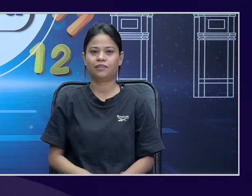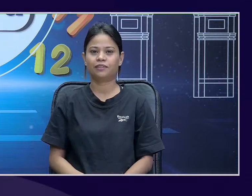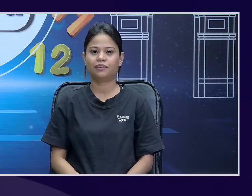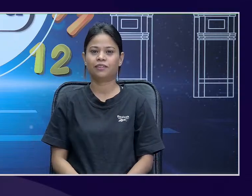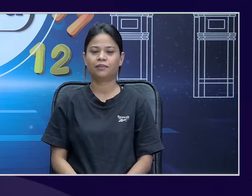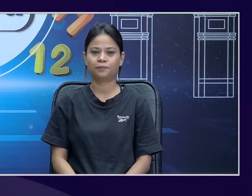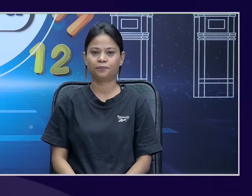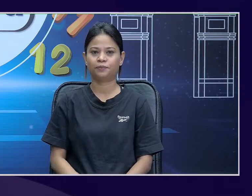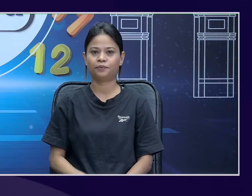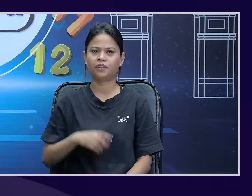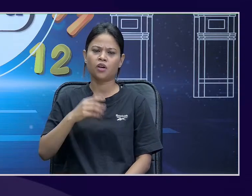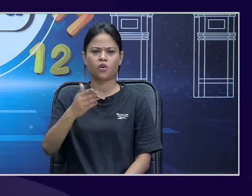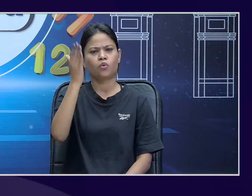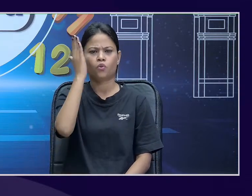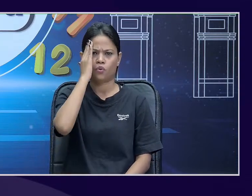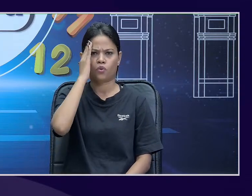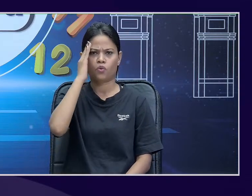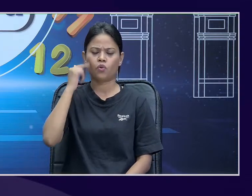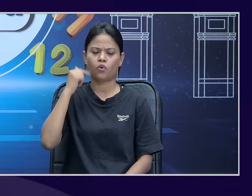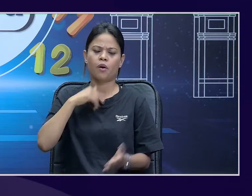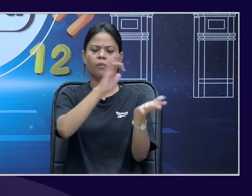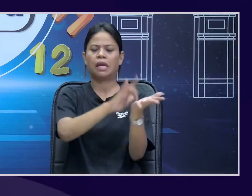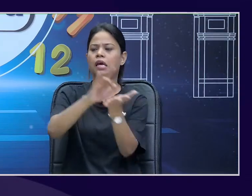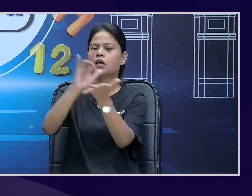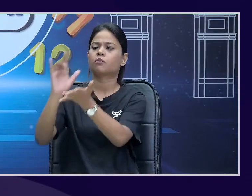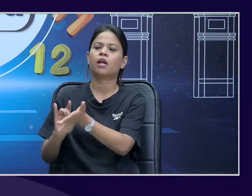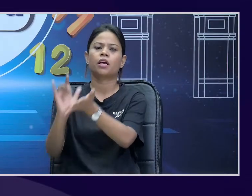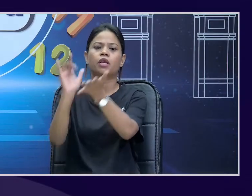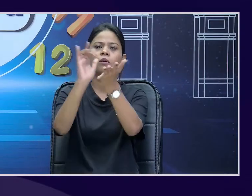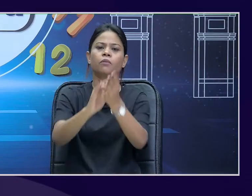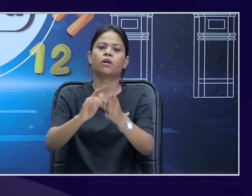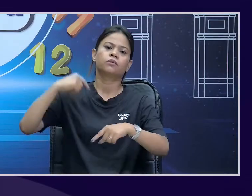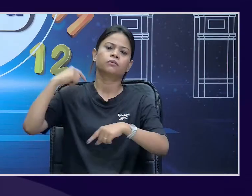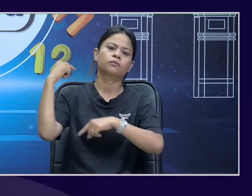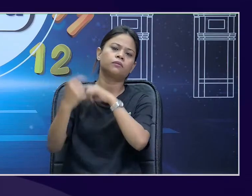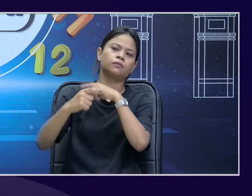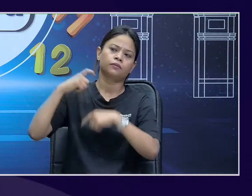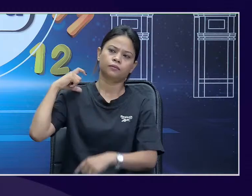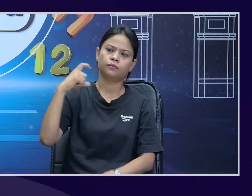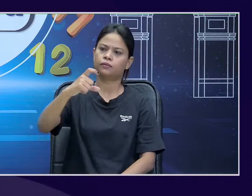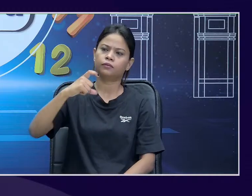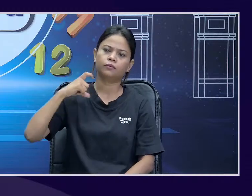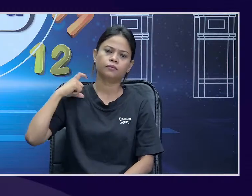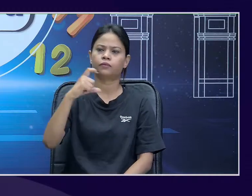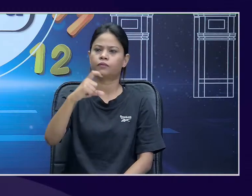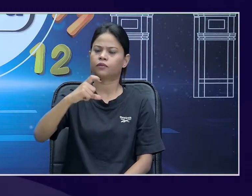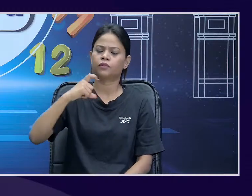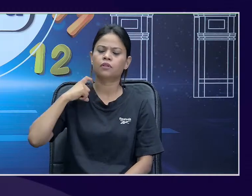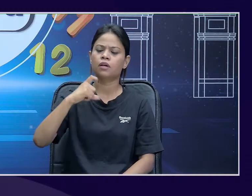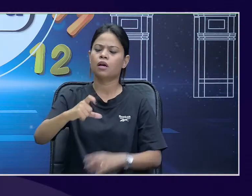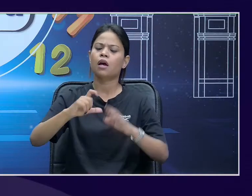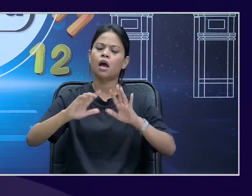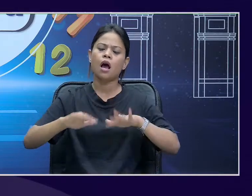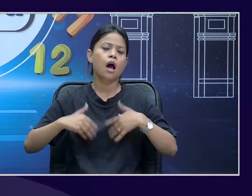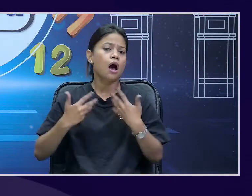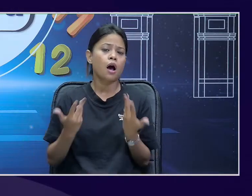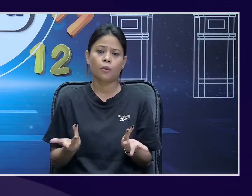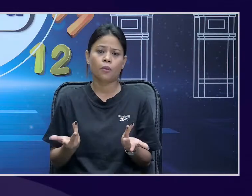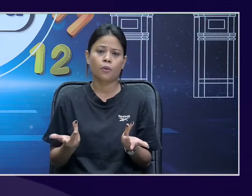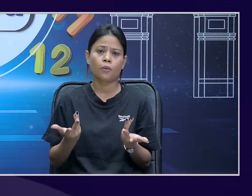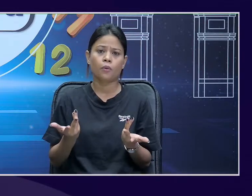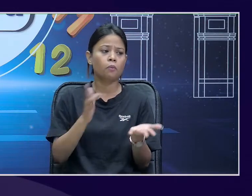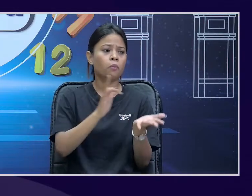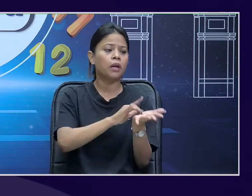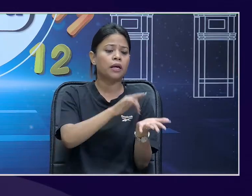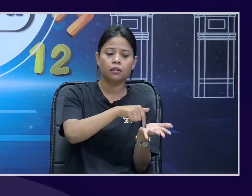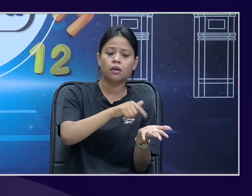you, we all travel from place to place, from one place to another place, isn't it? So, how do we go about for running going